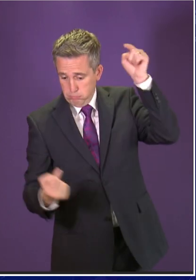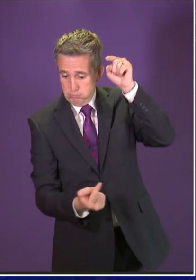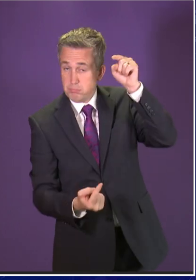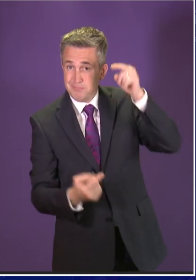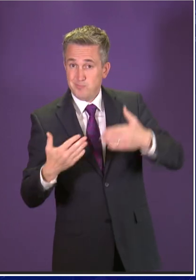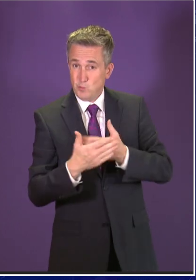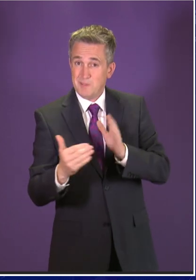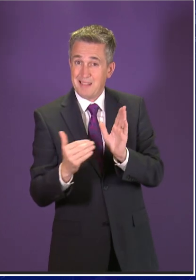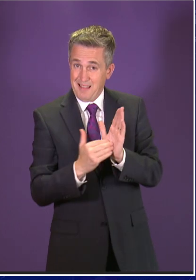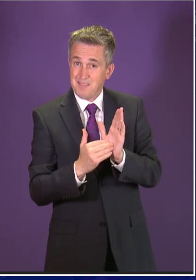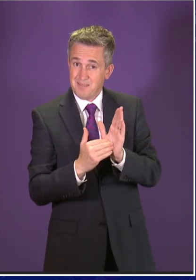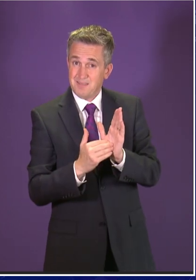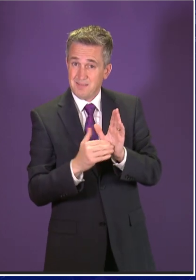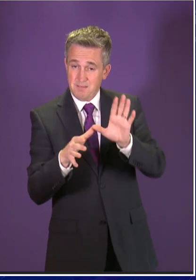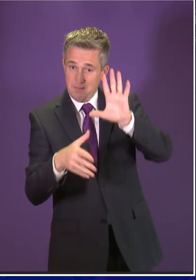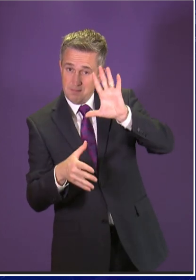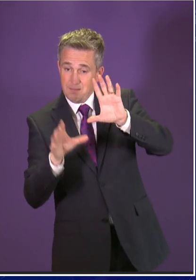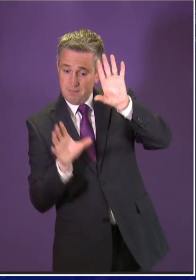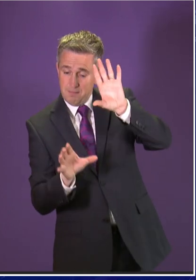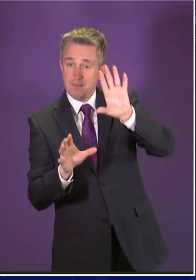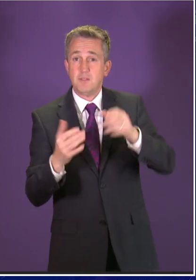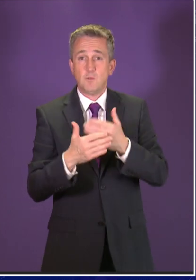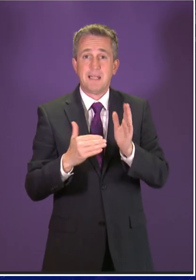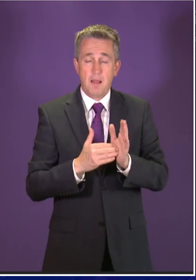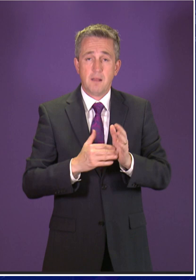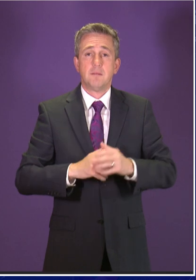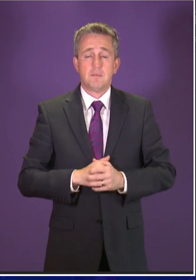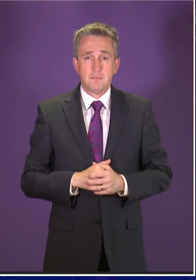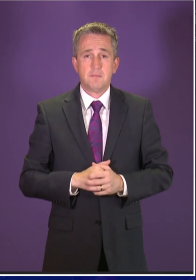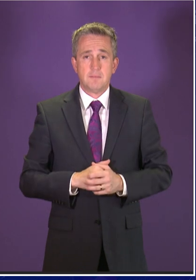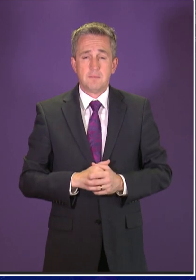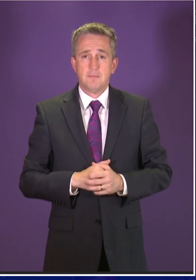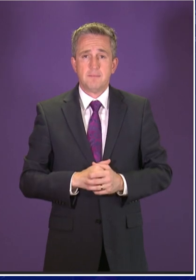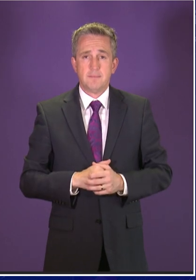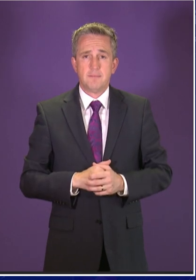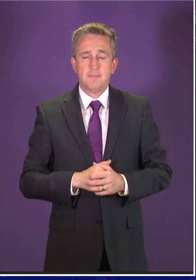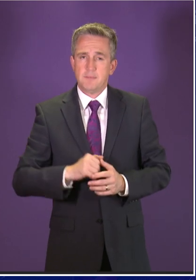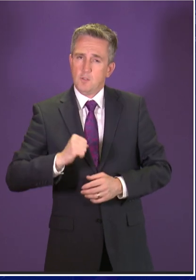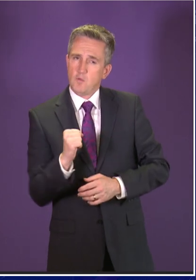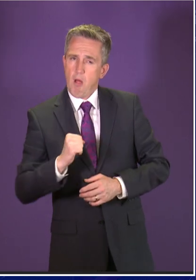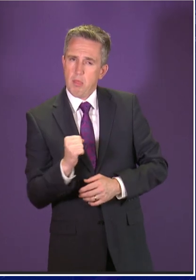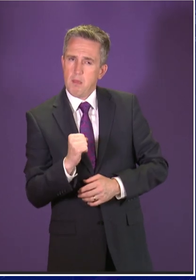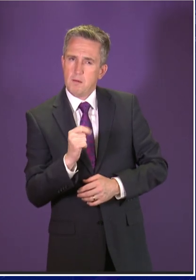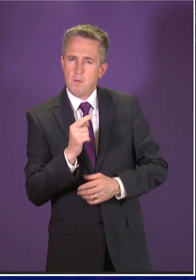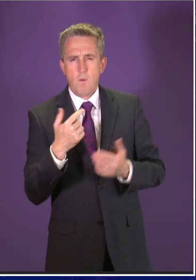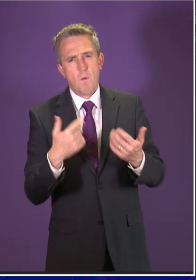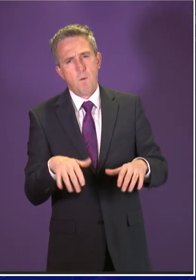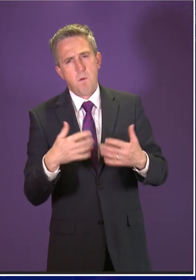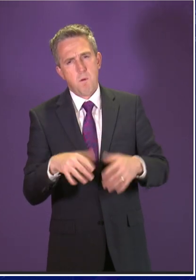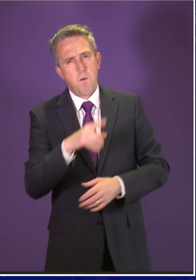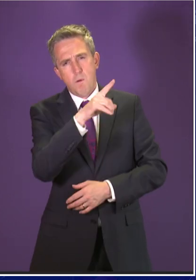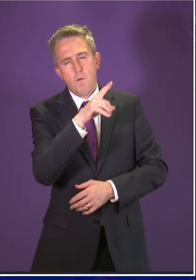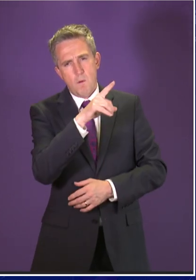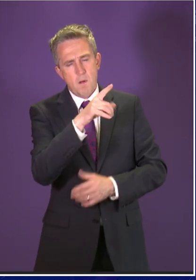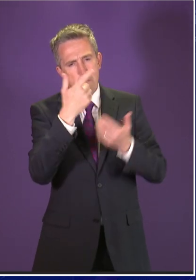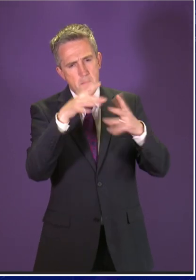side of the world, to Aotearoa, New Zealand. There are few other countries that have been as successful